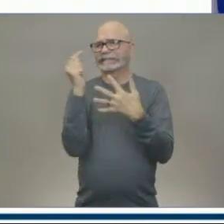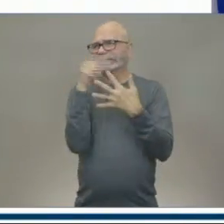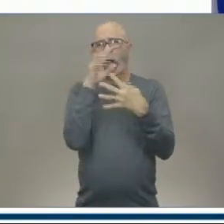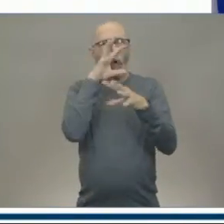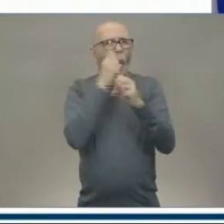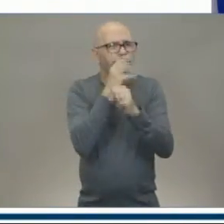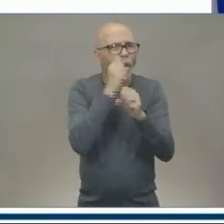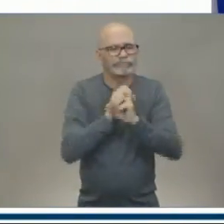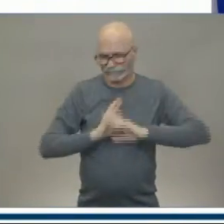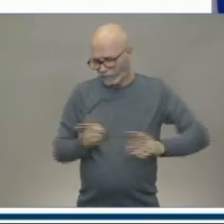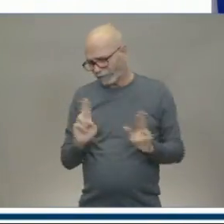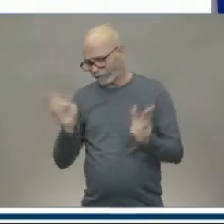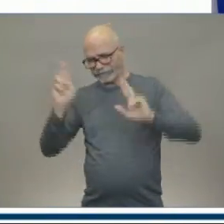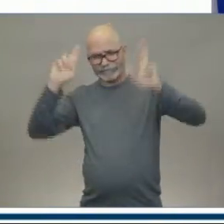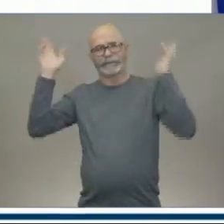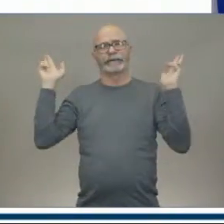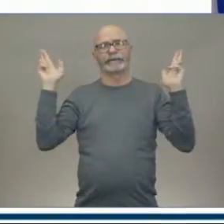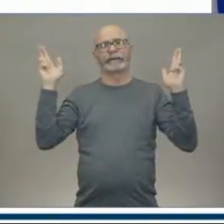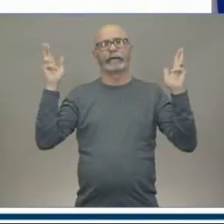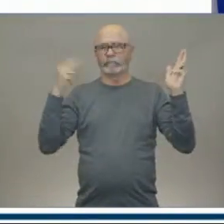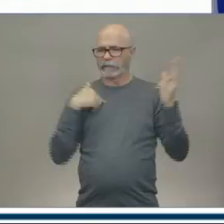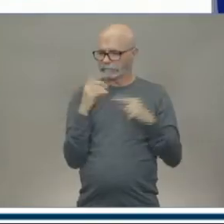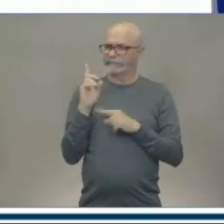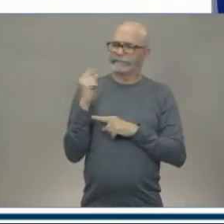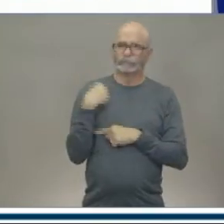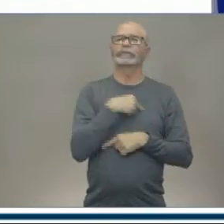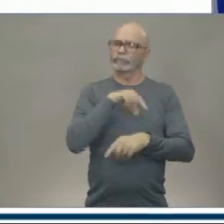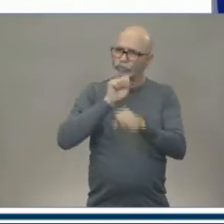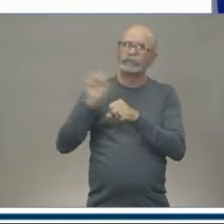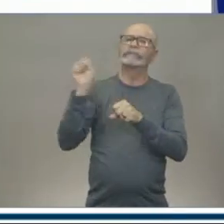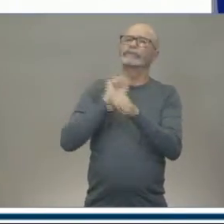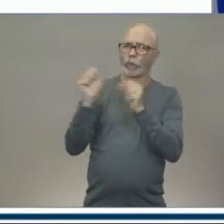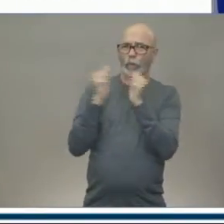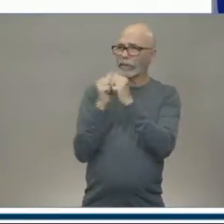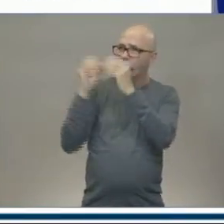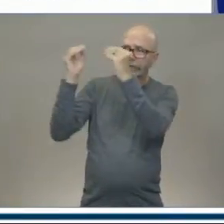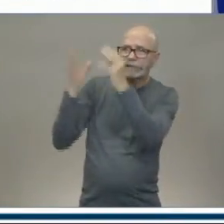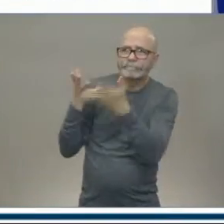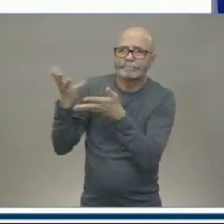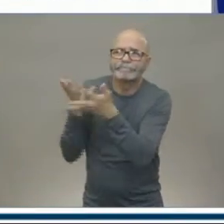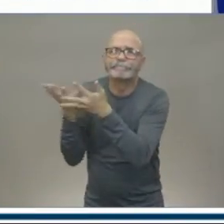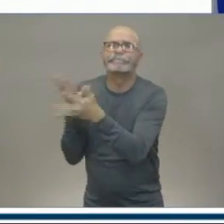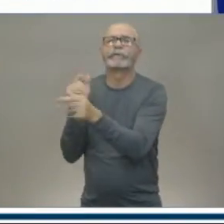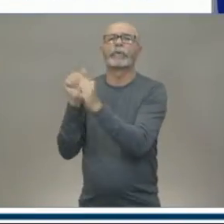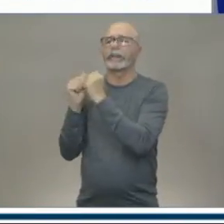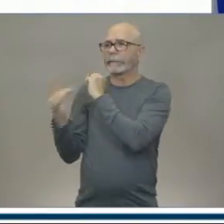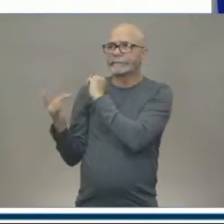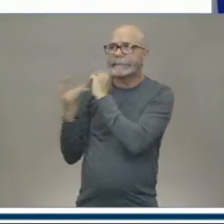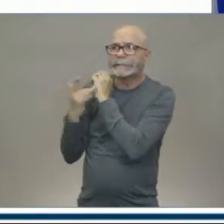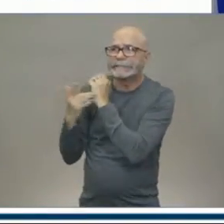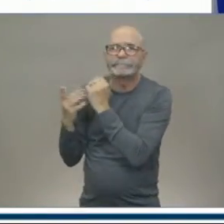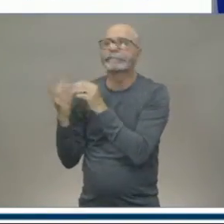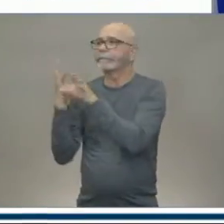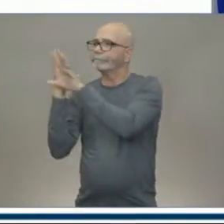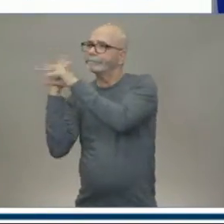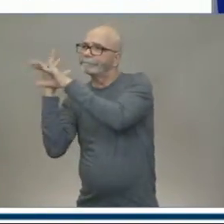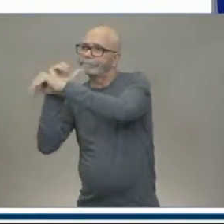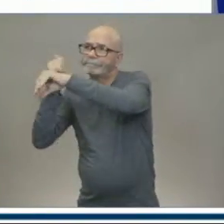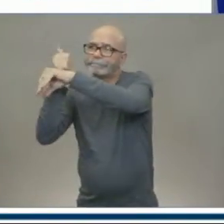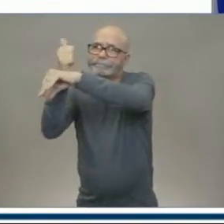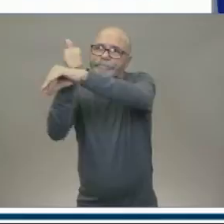have the ability to do that by working with our teachers, with technology. And this is also a chance,